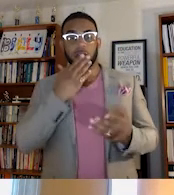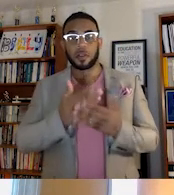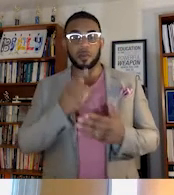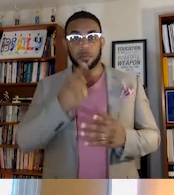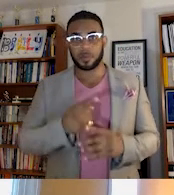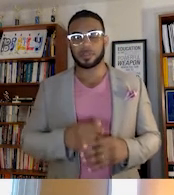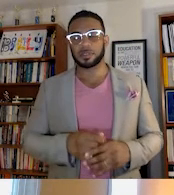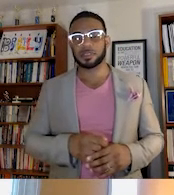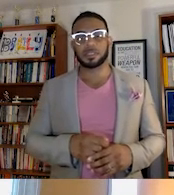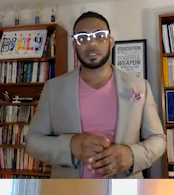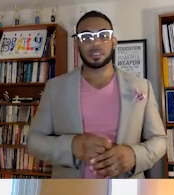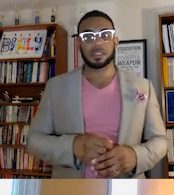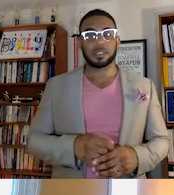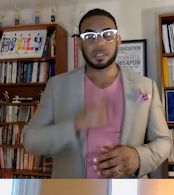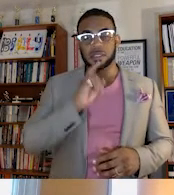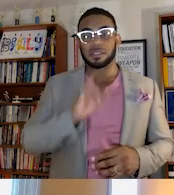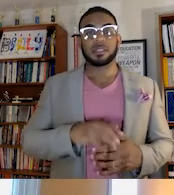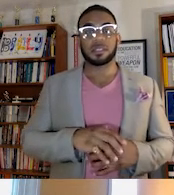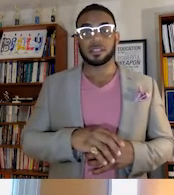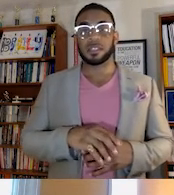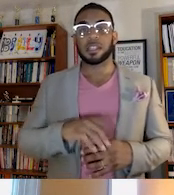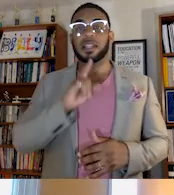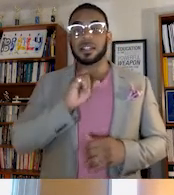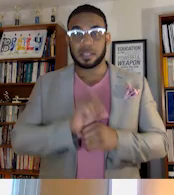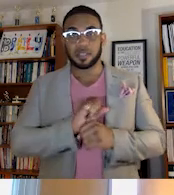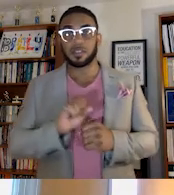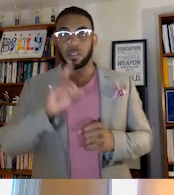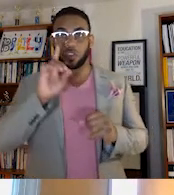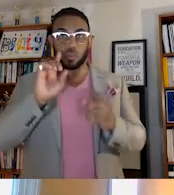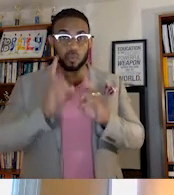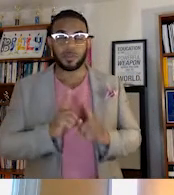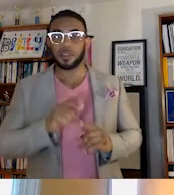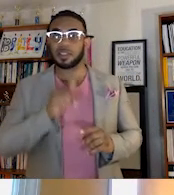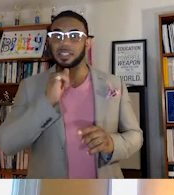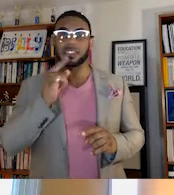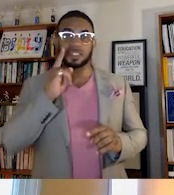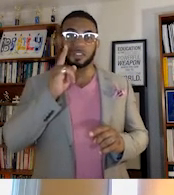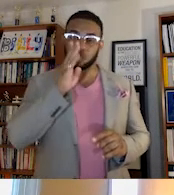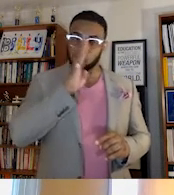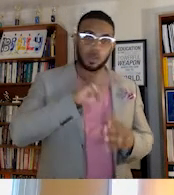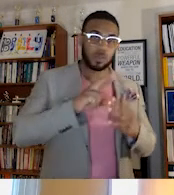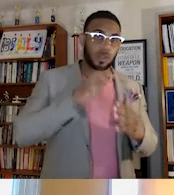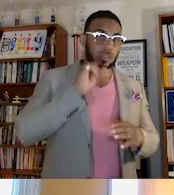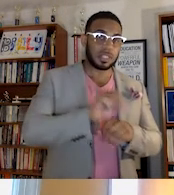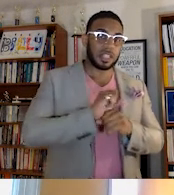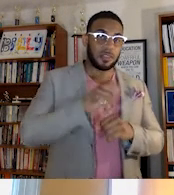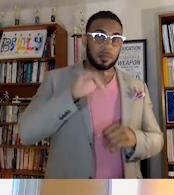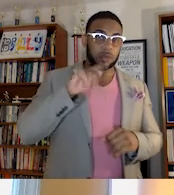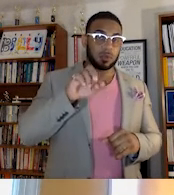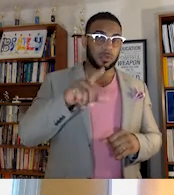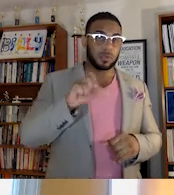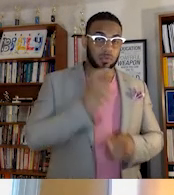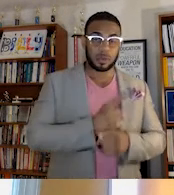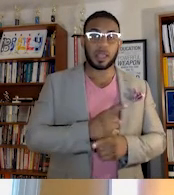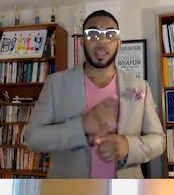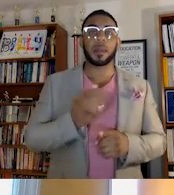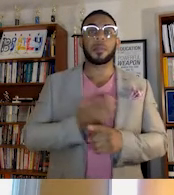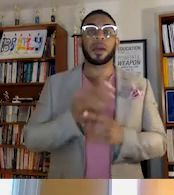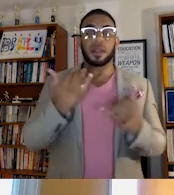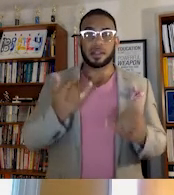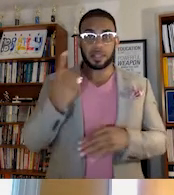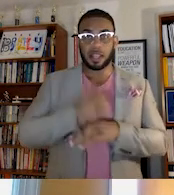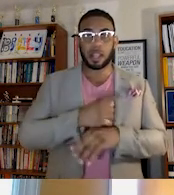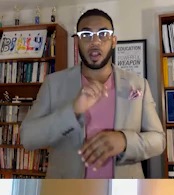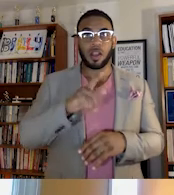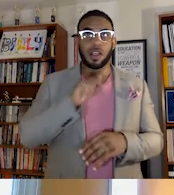point. Is literally a derivative, not even a derivative, it's a direct result of slave patrols, right? Modern day law